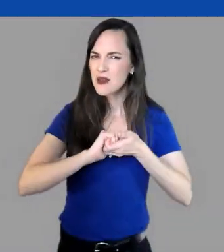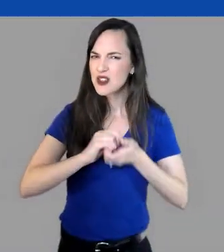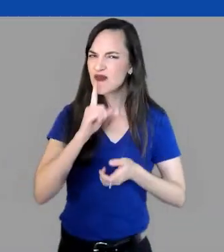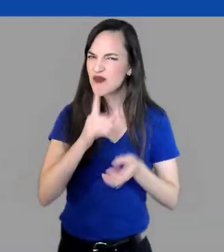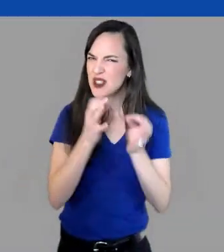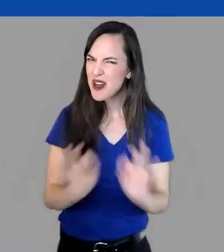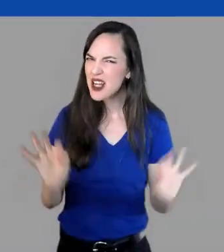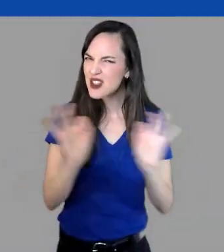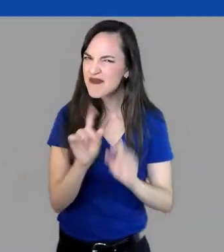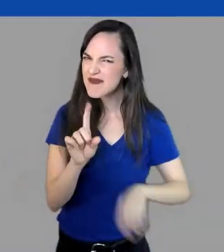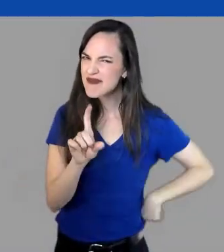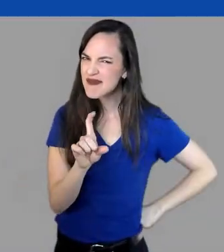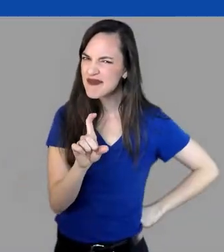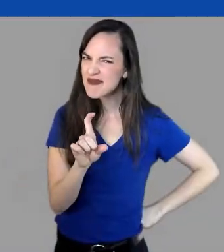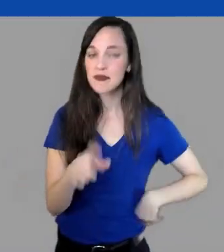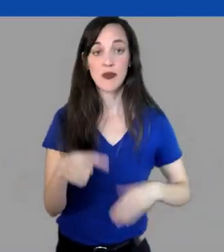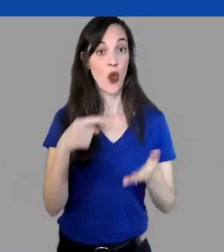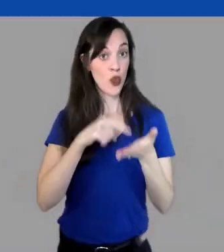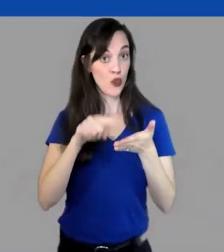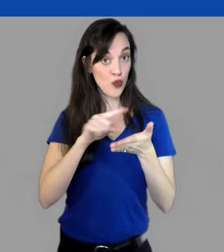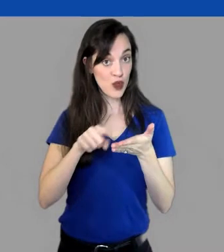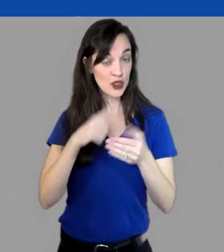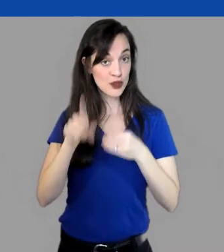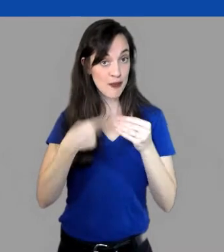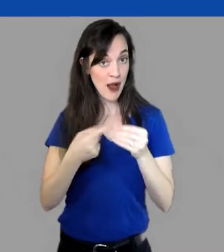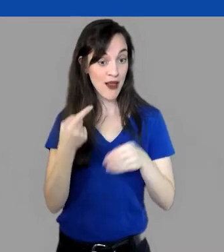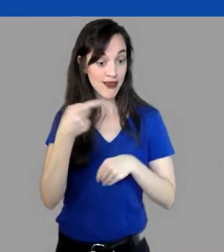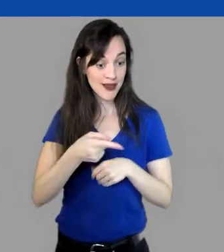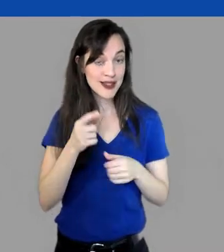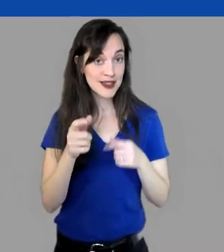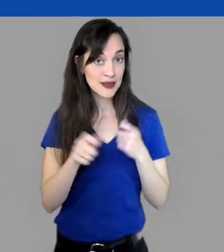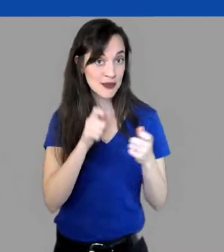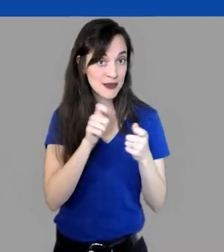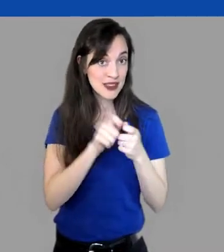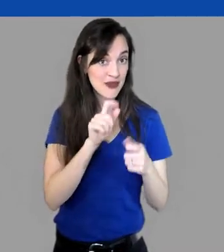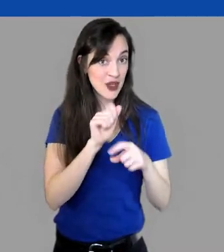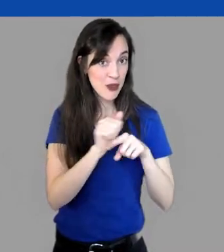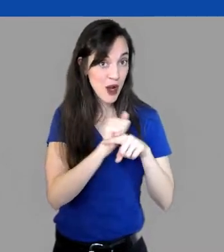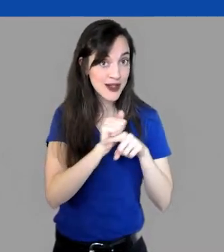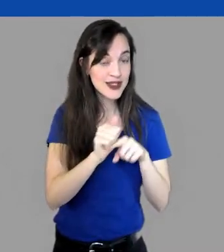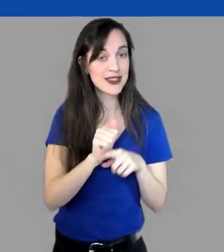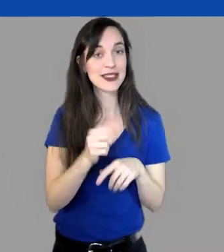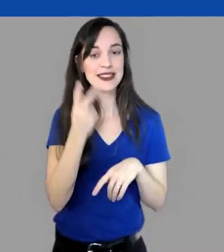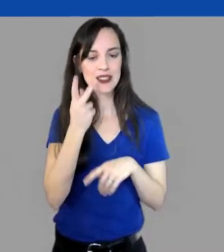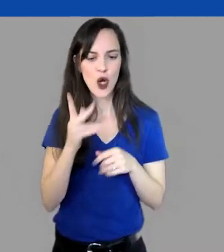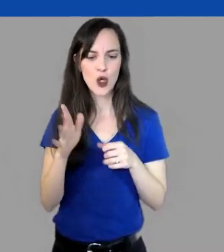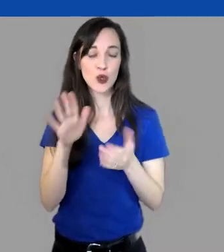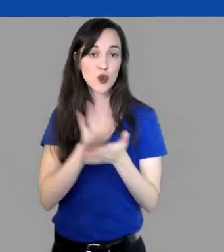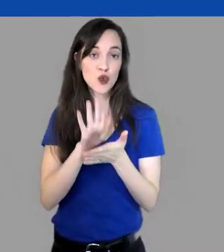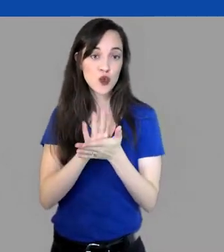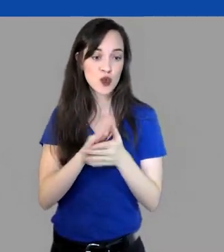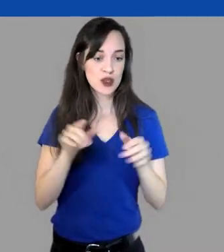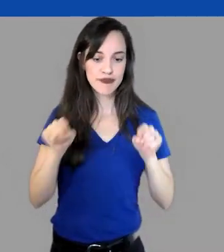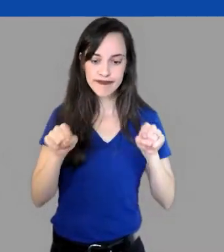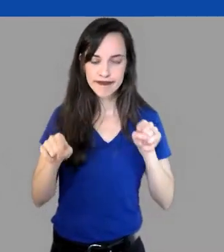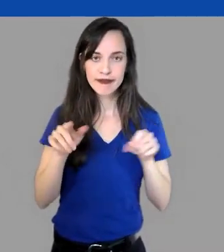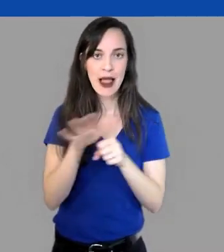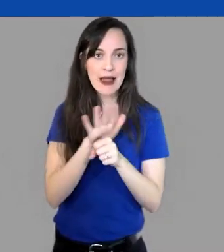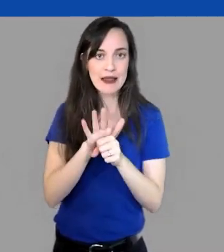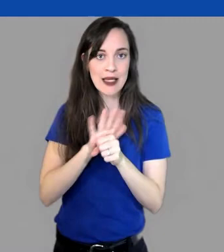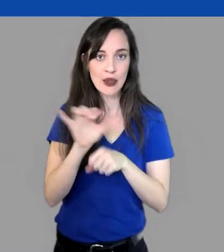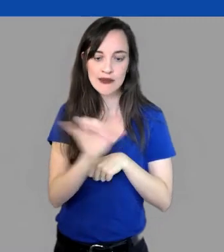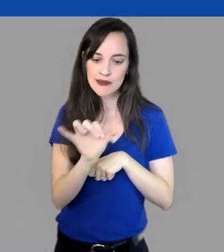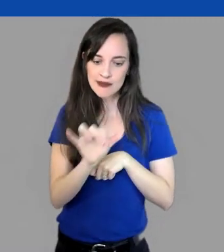Does collaboration really matter? The research behind this particular practice found that schools that had a collaborative